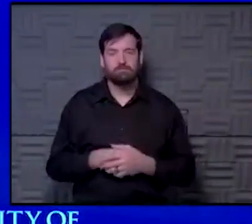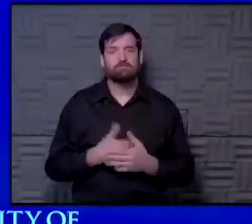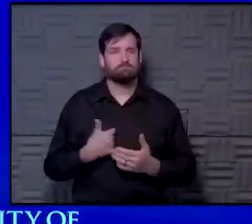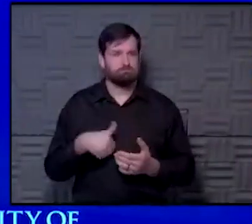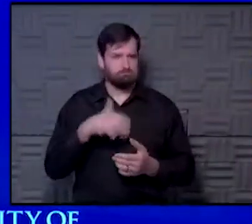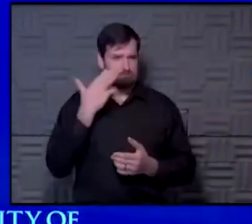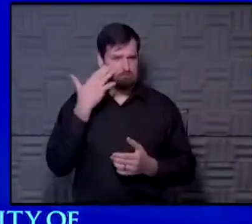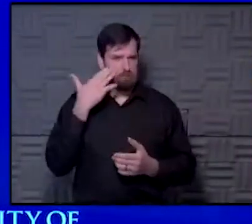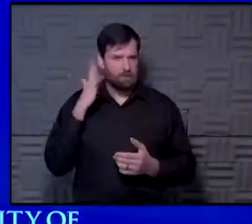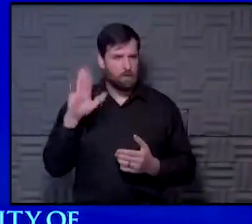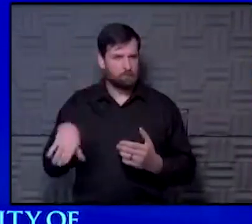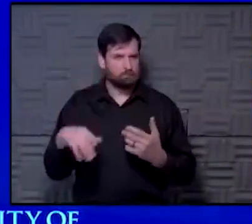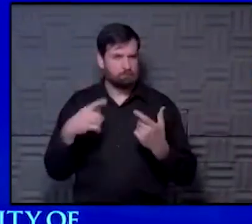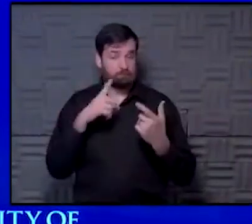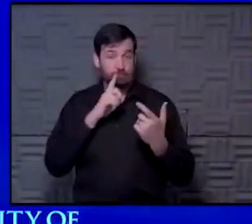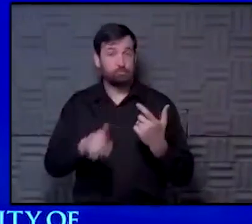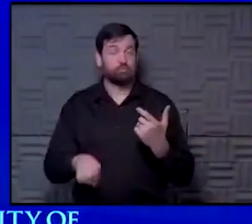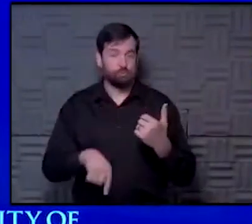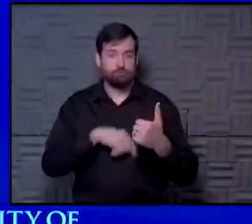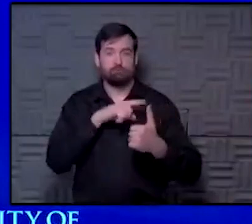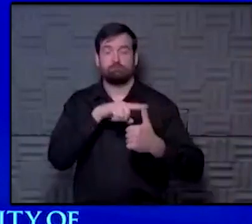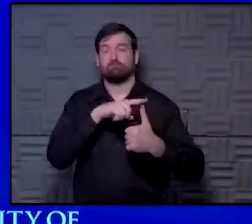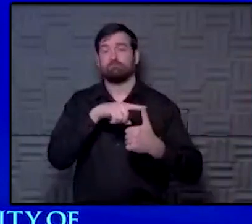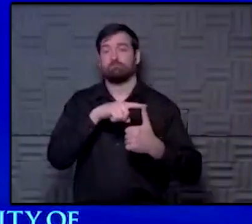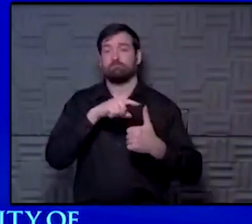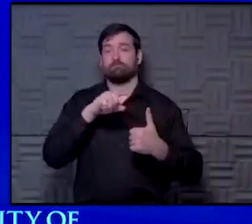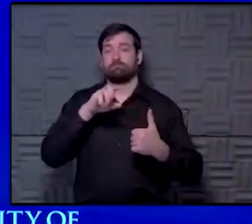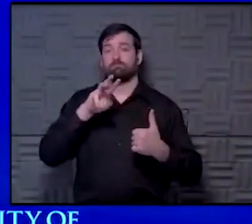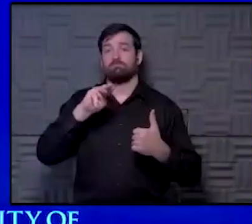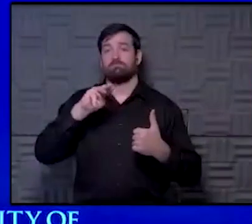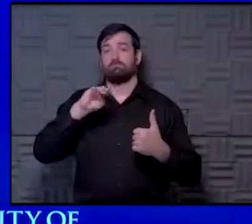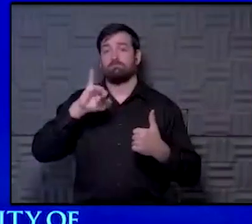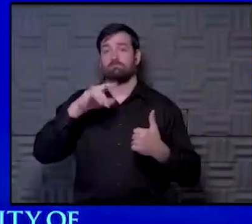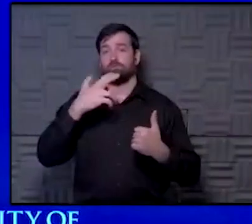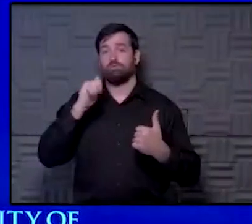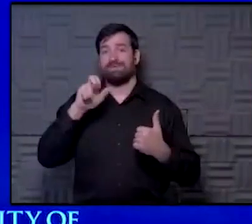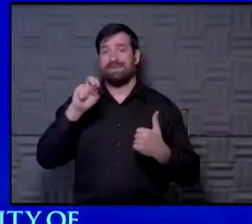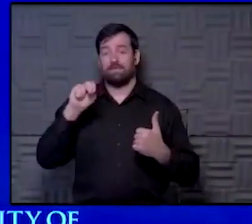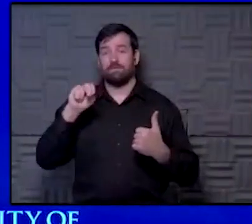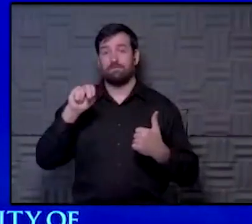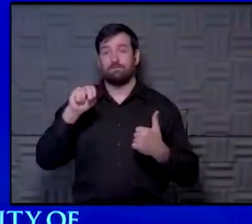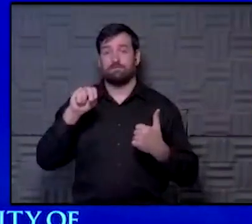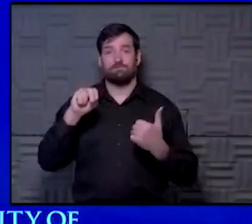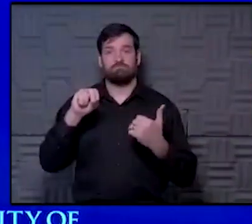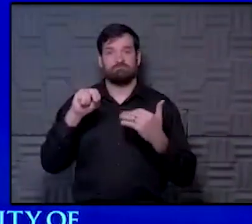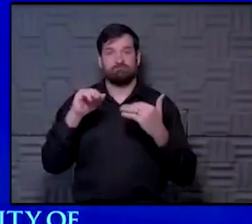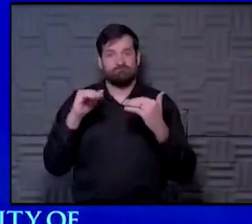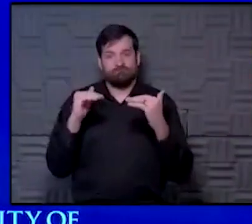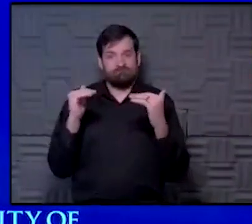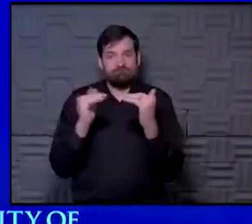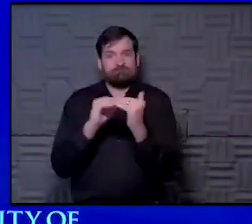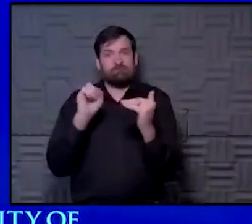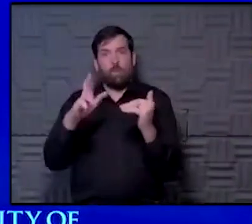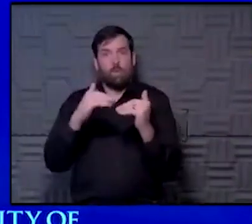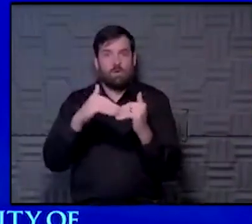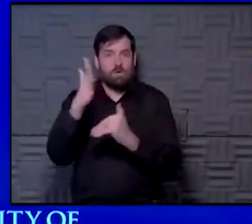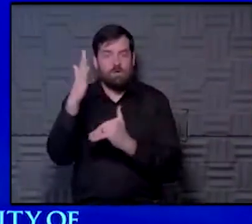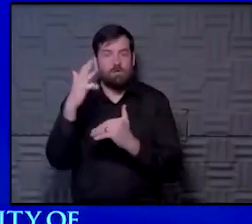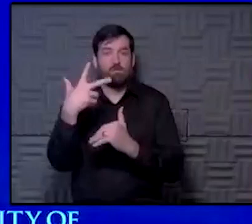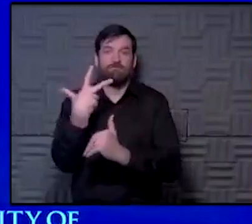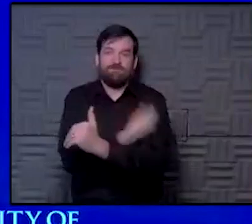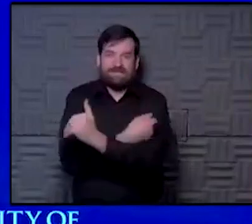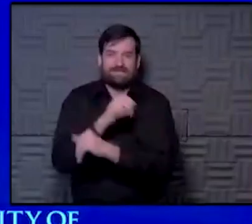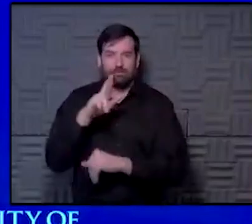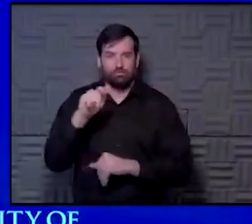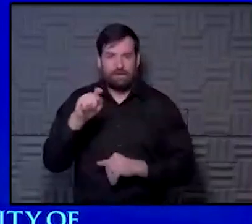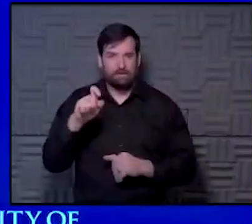there, several things are true. Number one, Michigan is vaccinated at or above the national rate. And